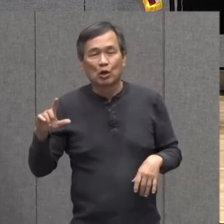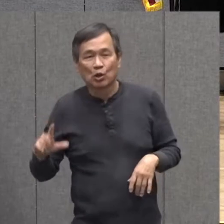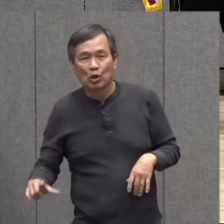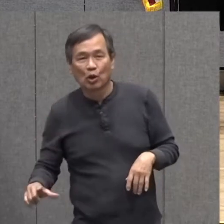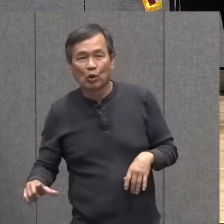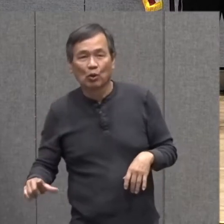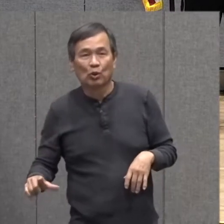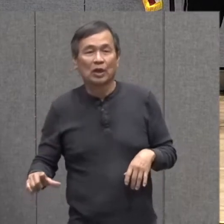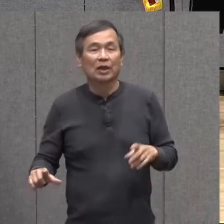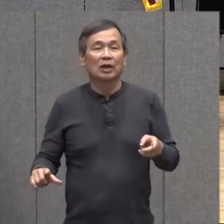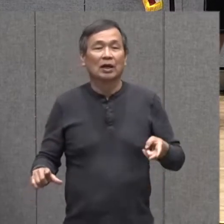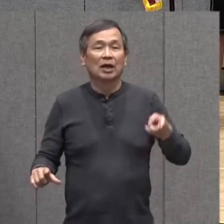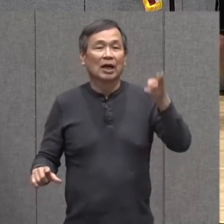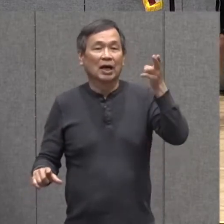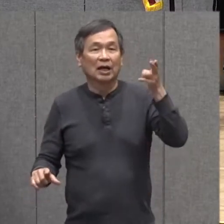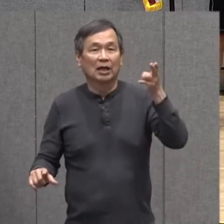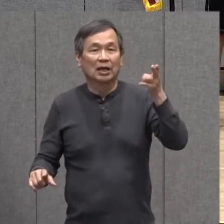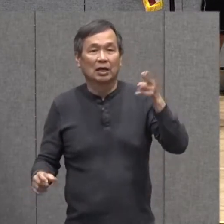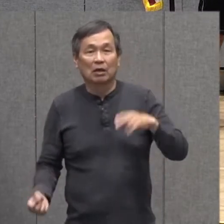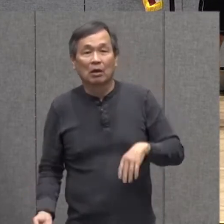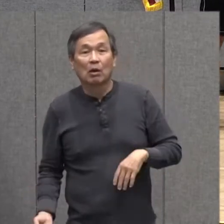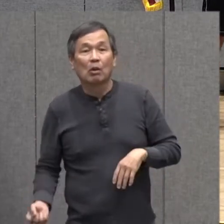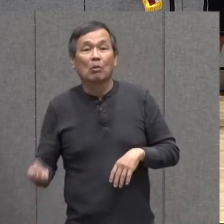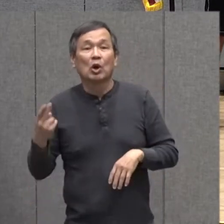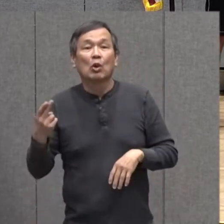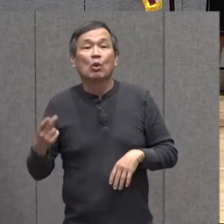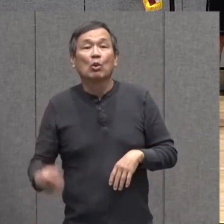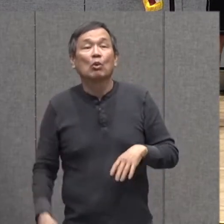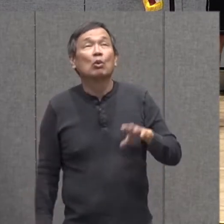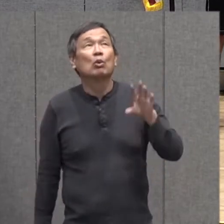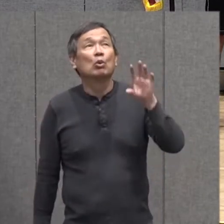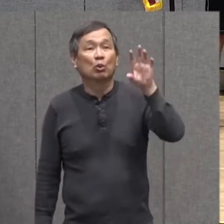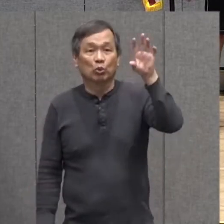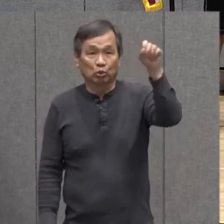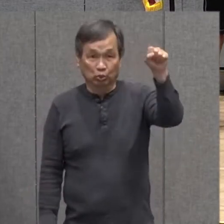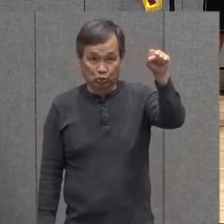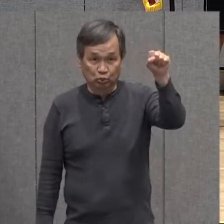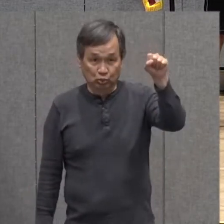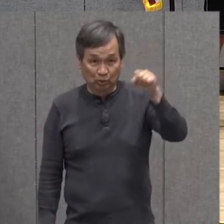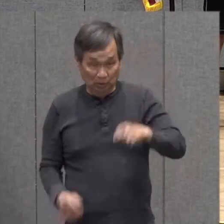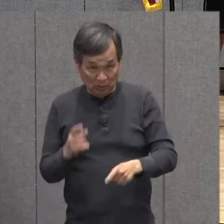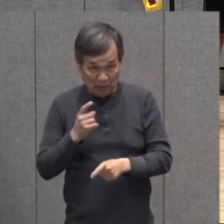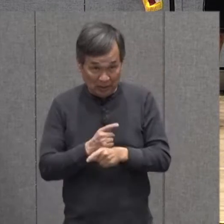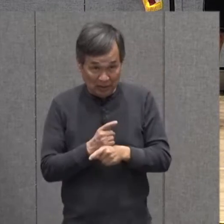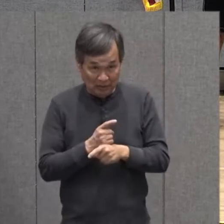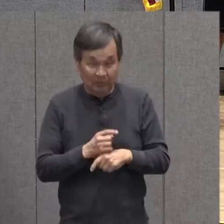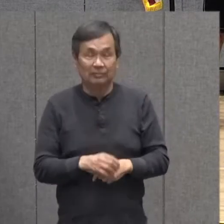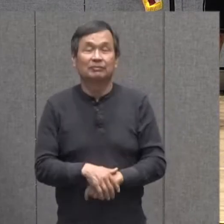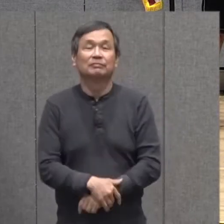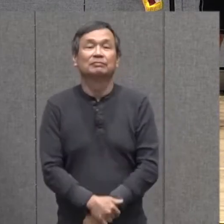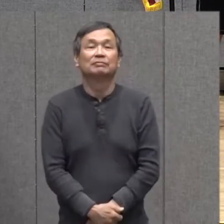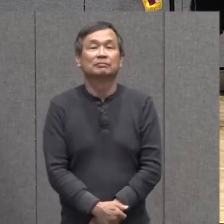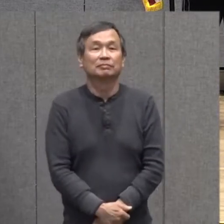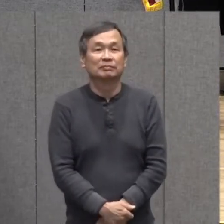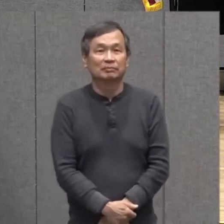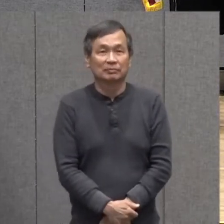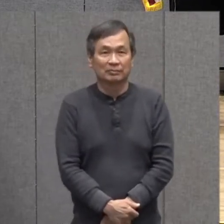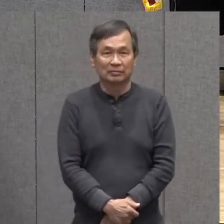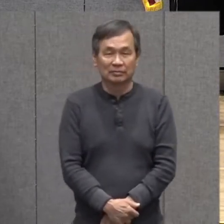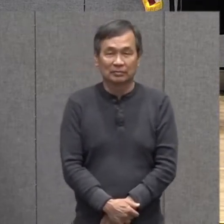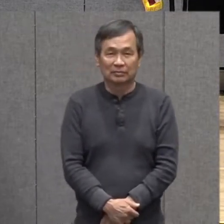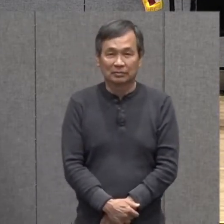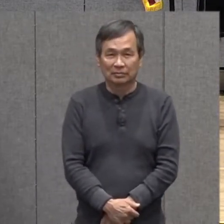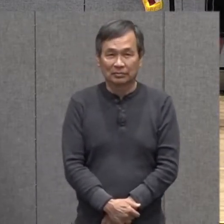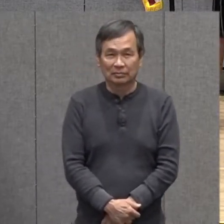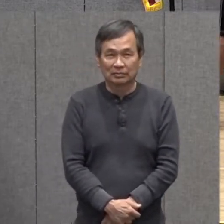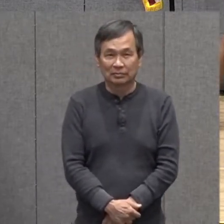starting low and ending high from one hand to the other. Empezamos con una bolsa desde abajo hacia arriba, un nivel bajo hasta